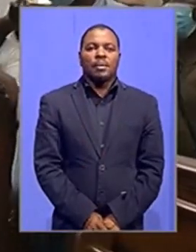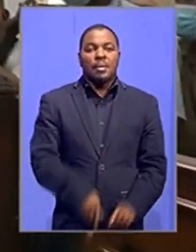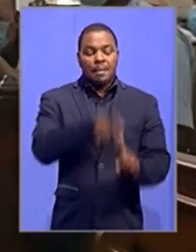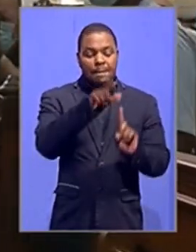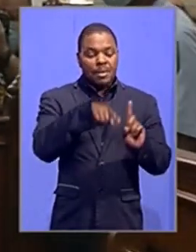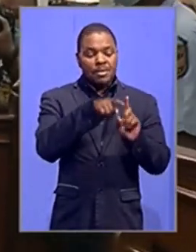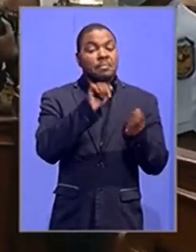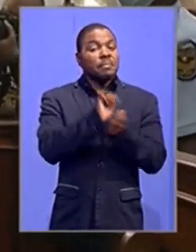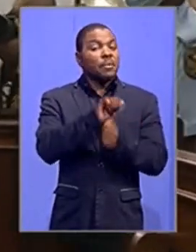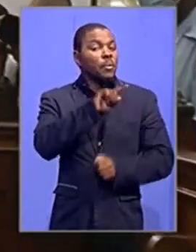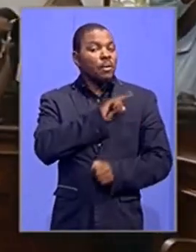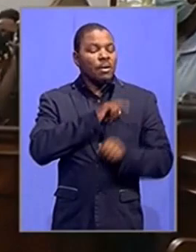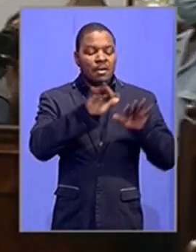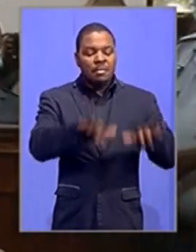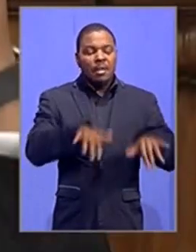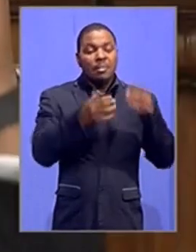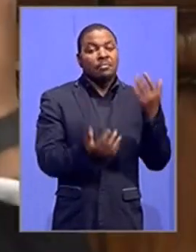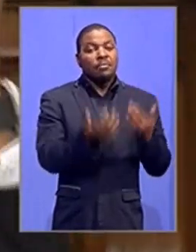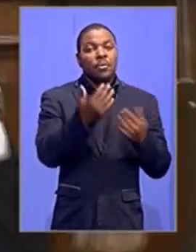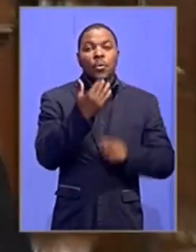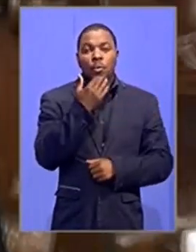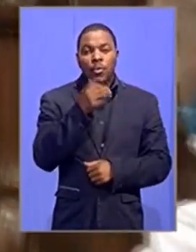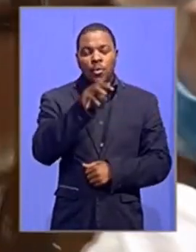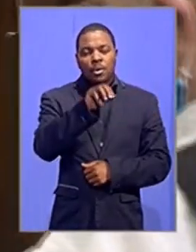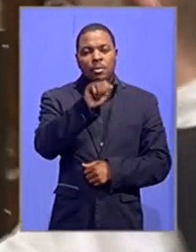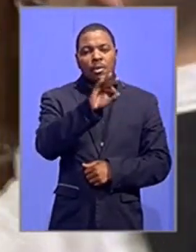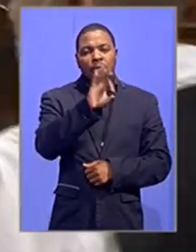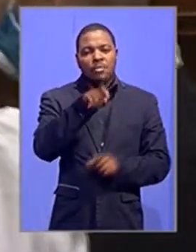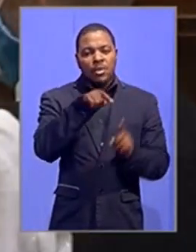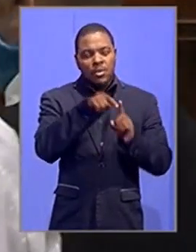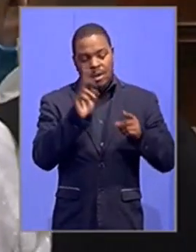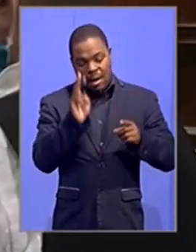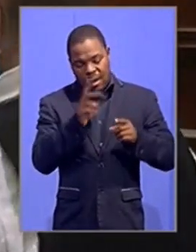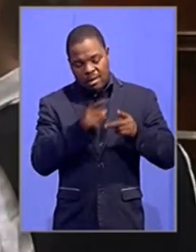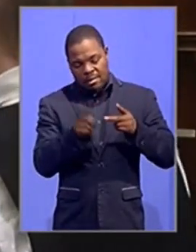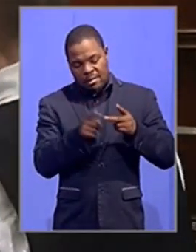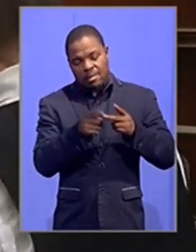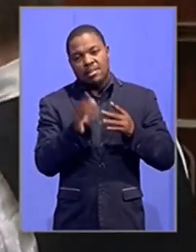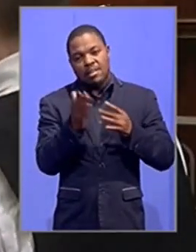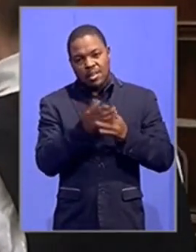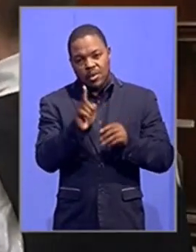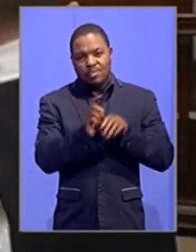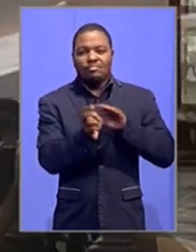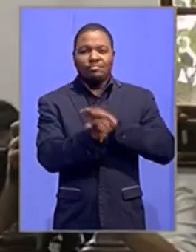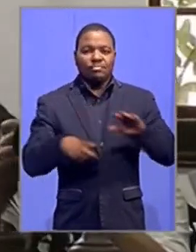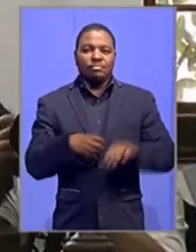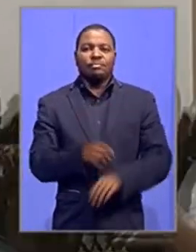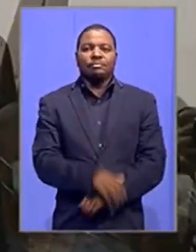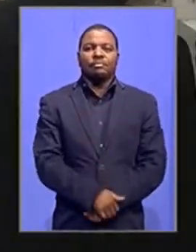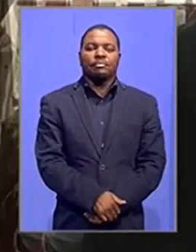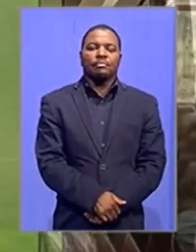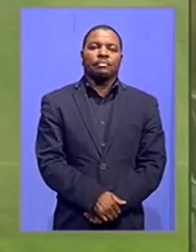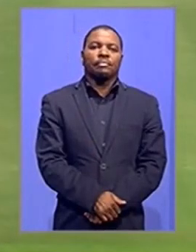Molatofatso wa go ja parlamente ka molelo Zandile Christmas Mafe o lebane le tatofatso e golaganang le borukutlhe.